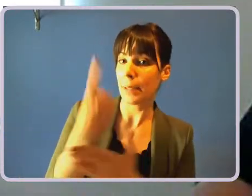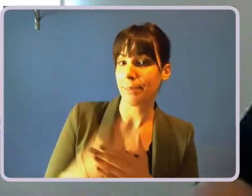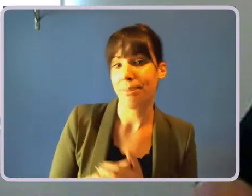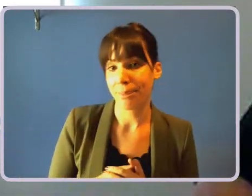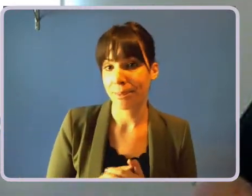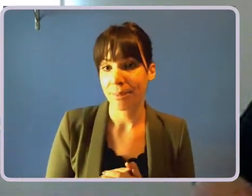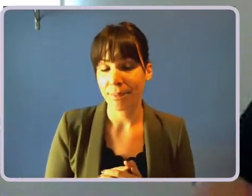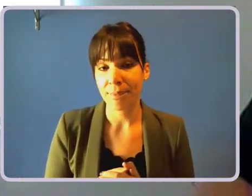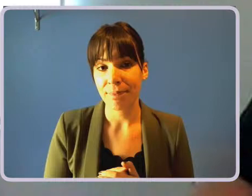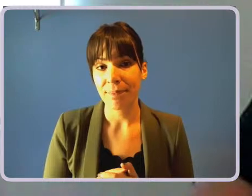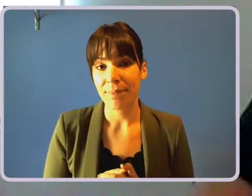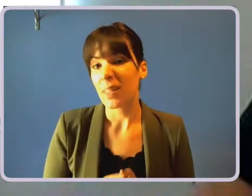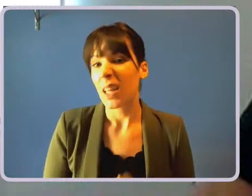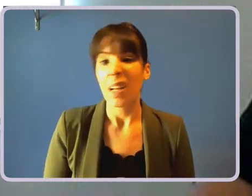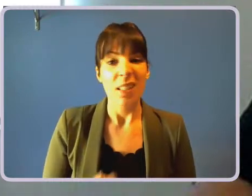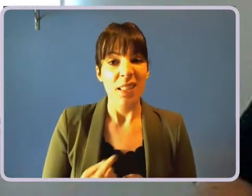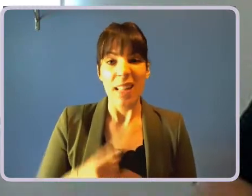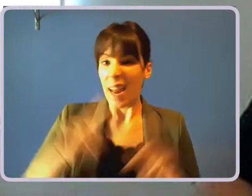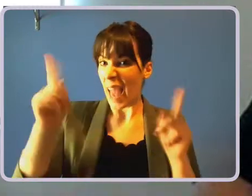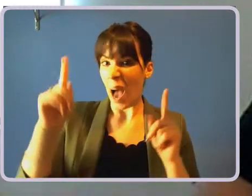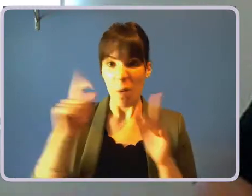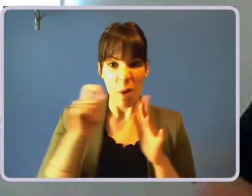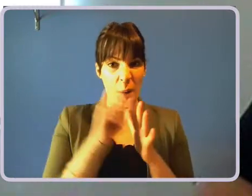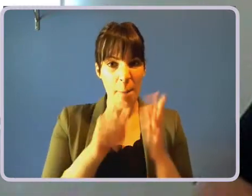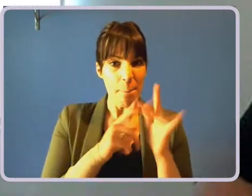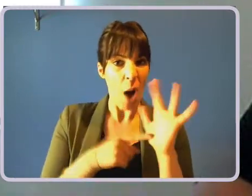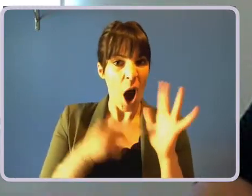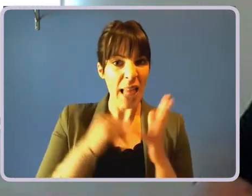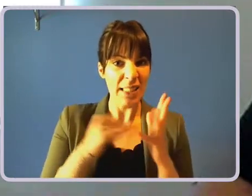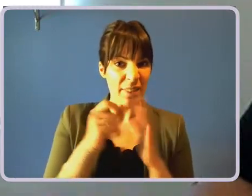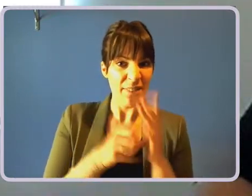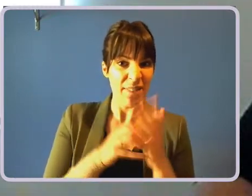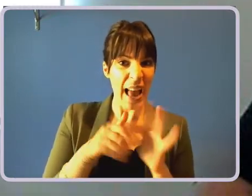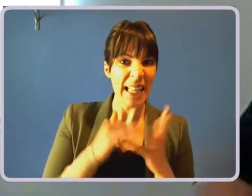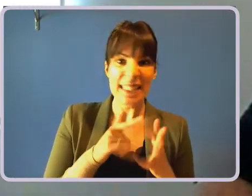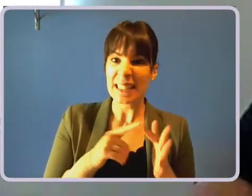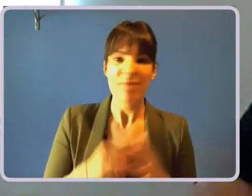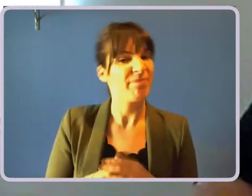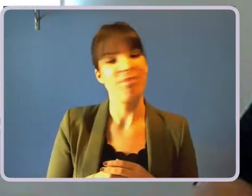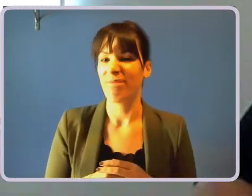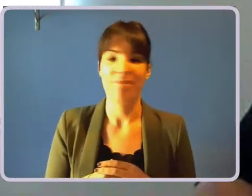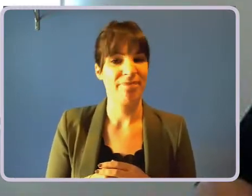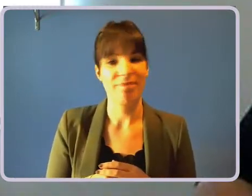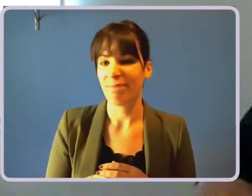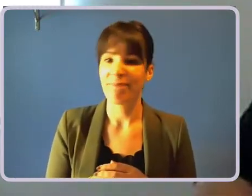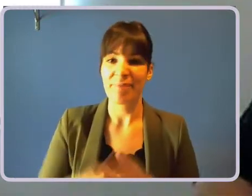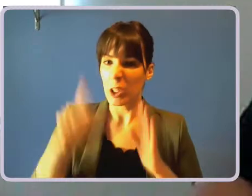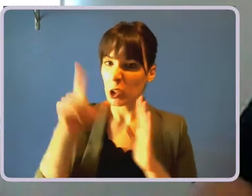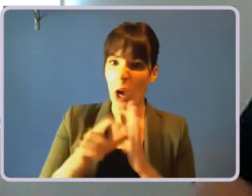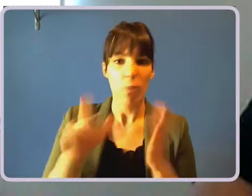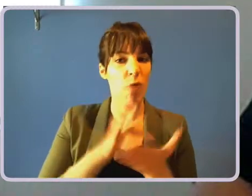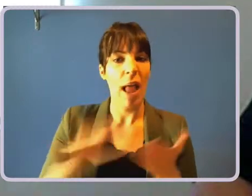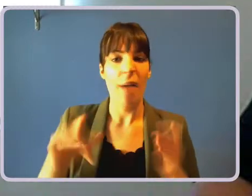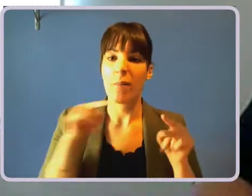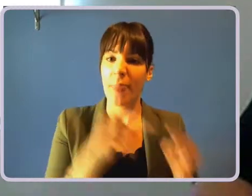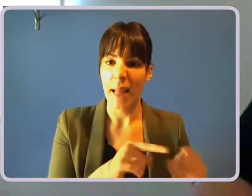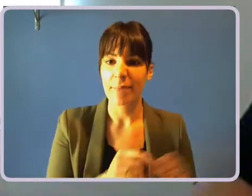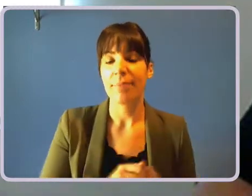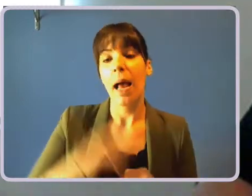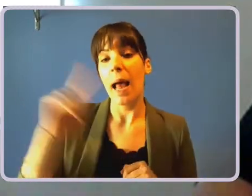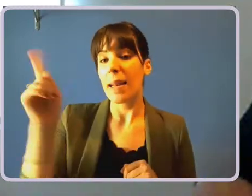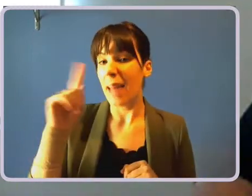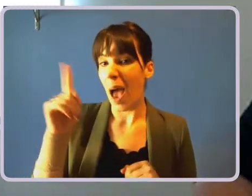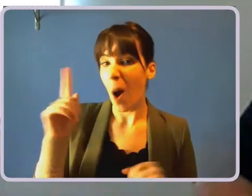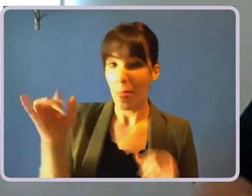phase. The time for trialling and short-term project testing things is well past us. The disasters are